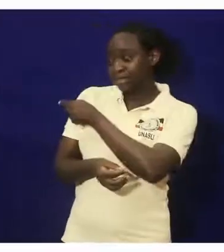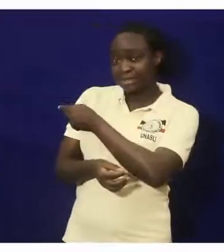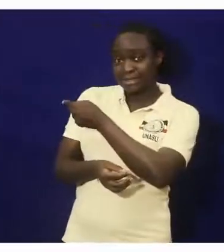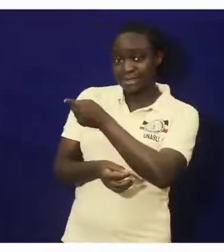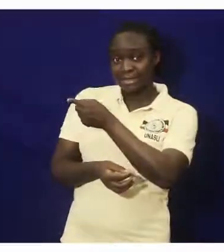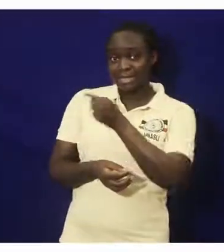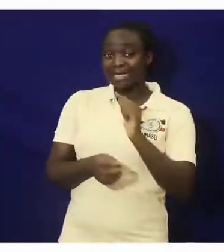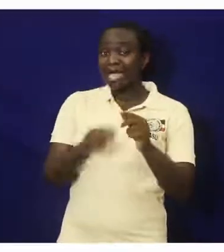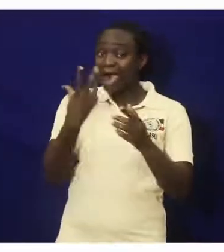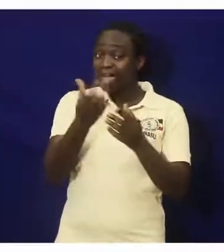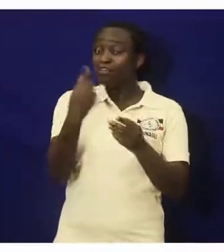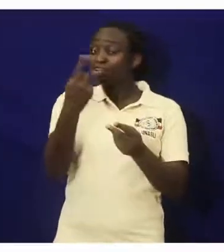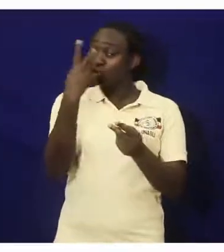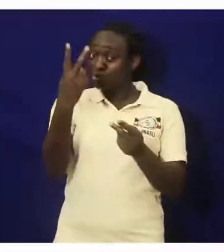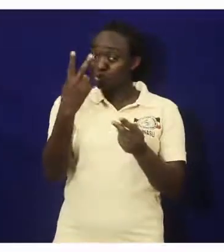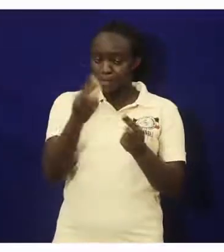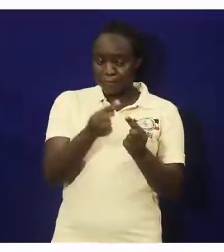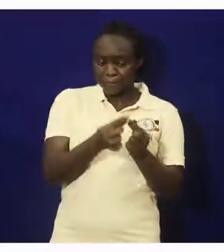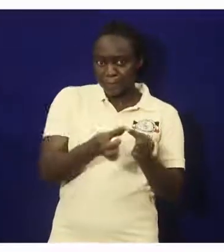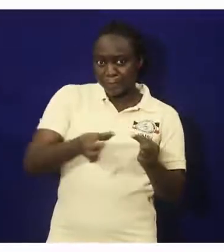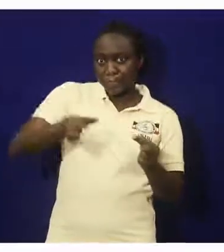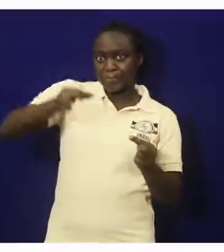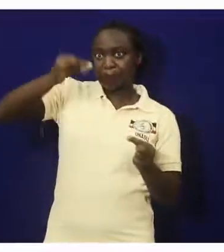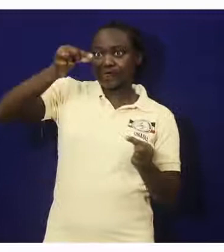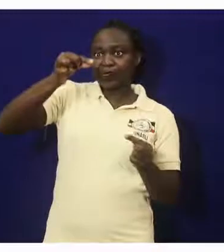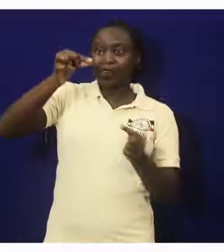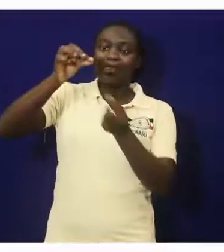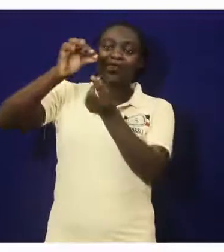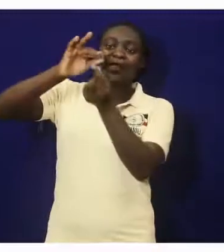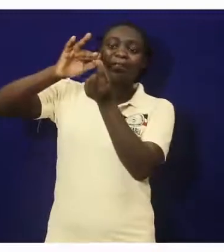screen. What are they?